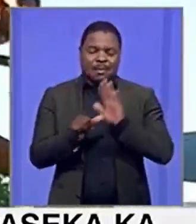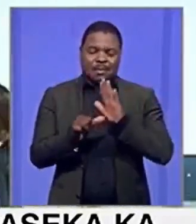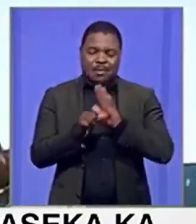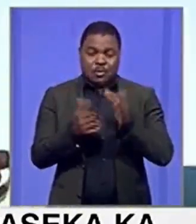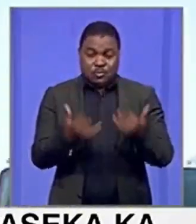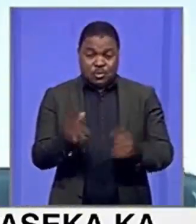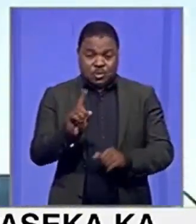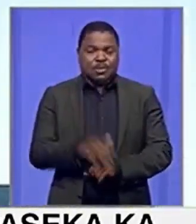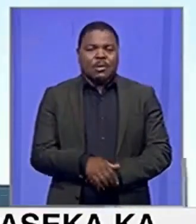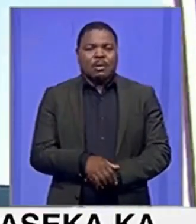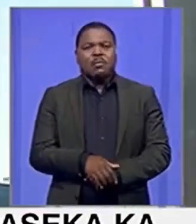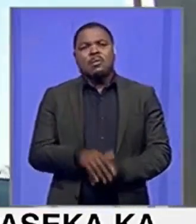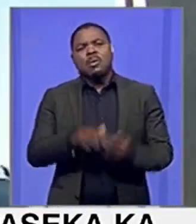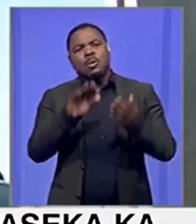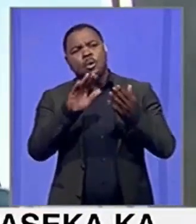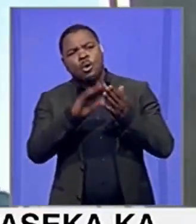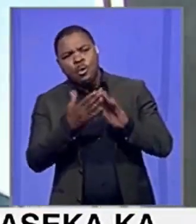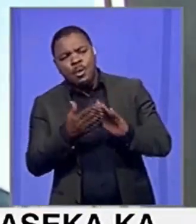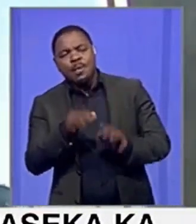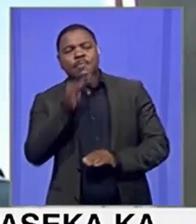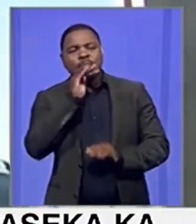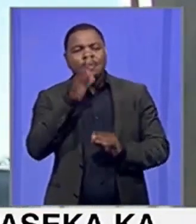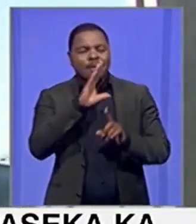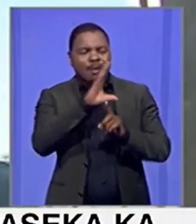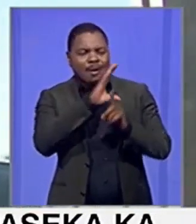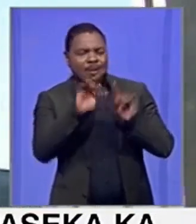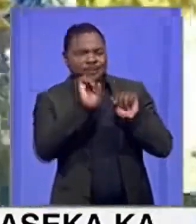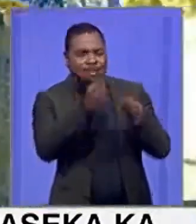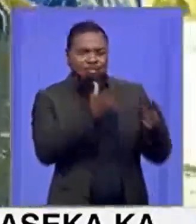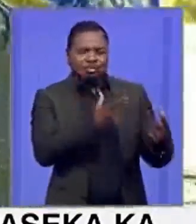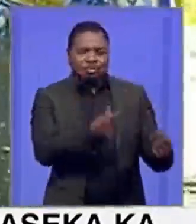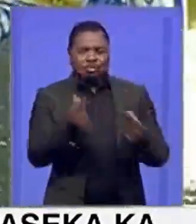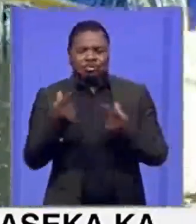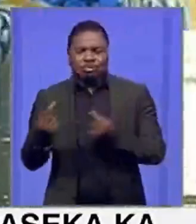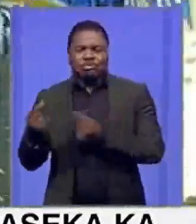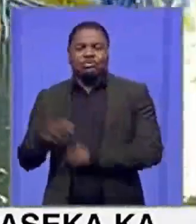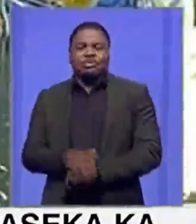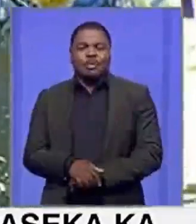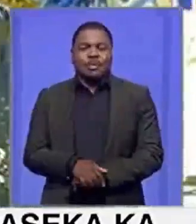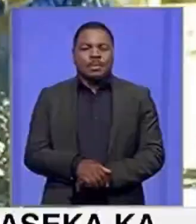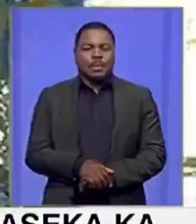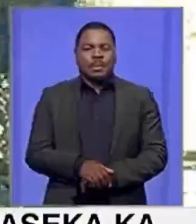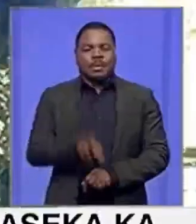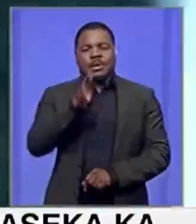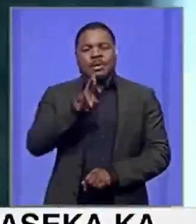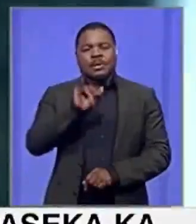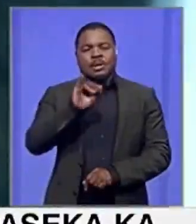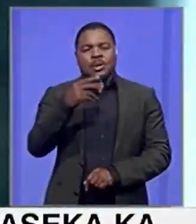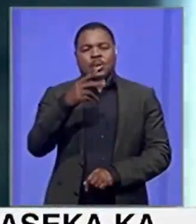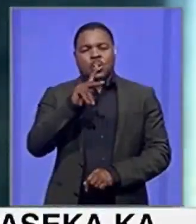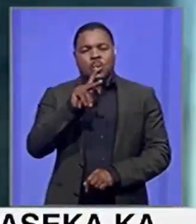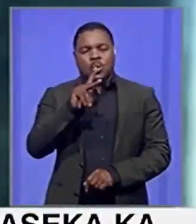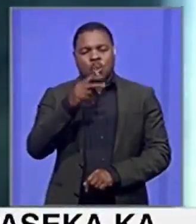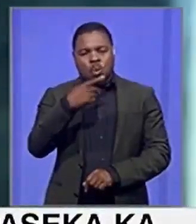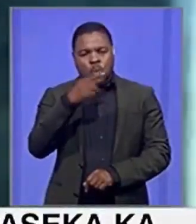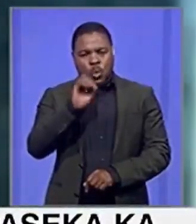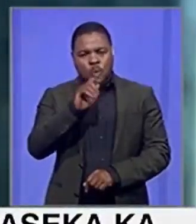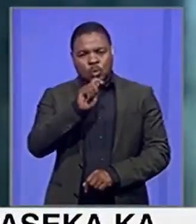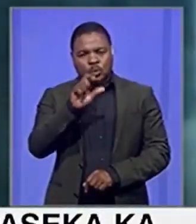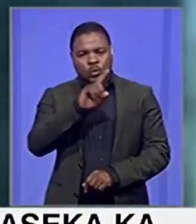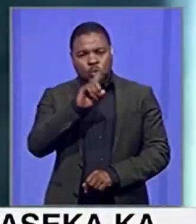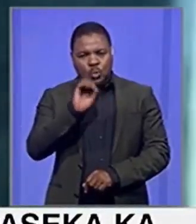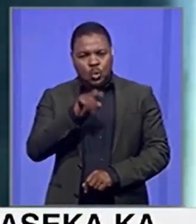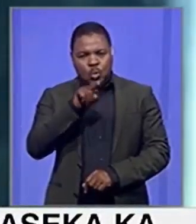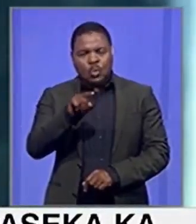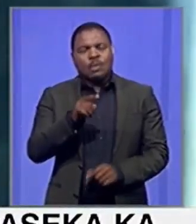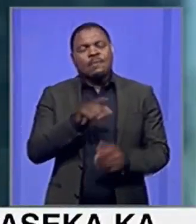lekgono le dumelela badudi go pheta ditšo le meetlo ya bona. Go ba lapa la Garikgotso moetlo wa go swana le wo ke setlwaedi sa